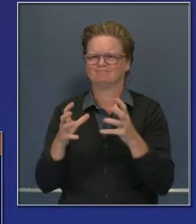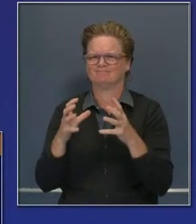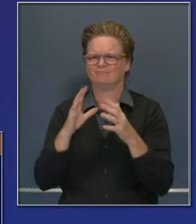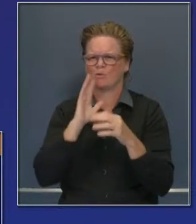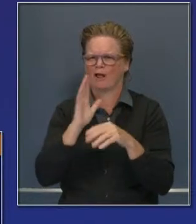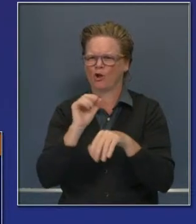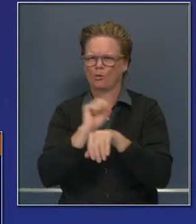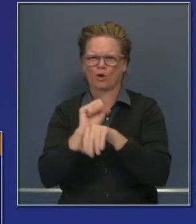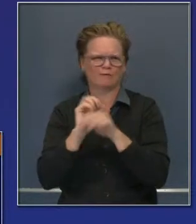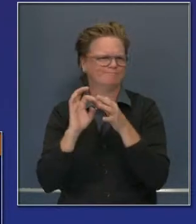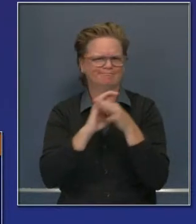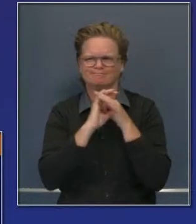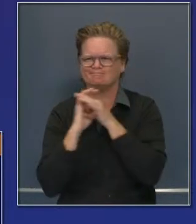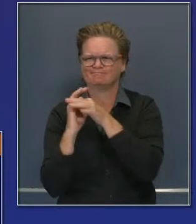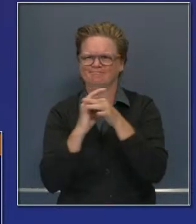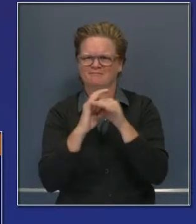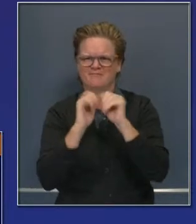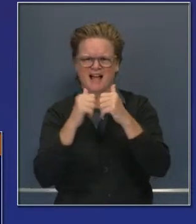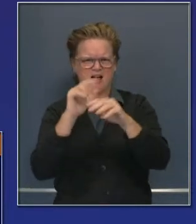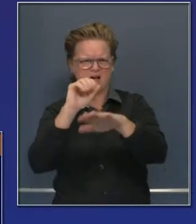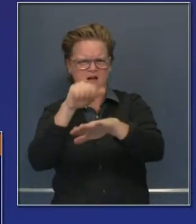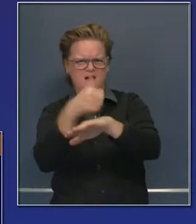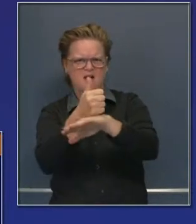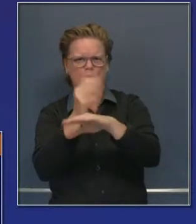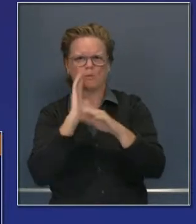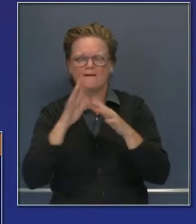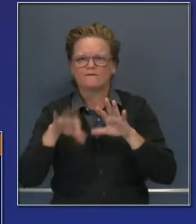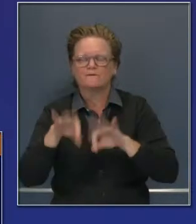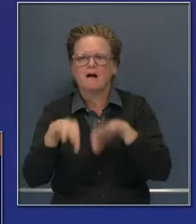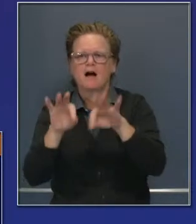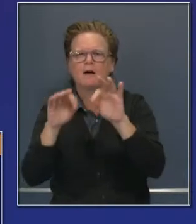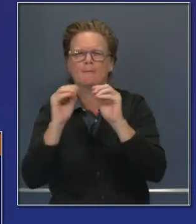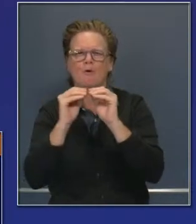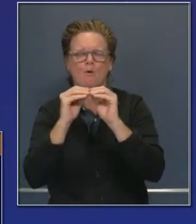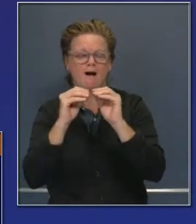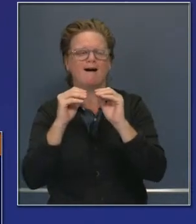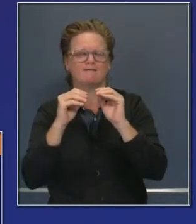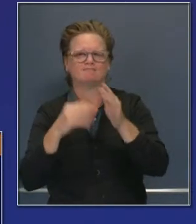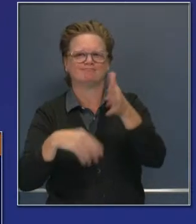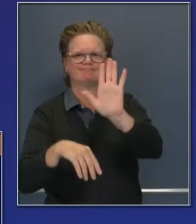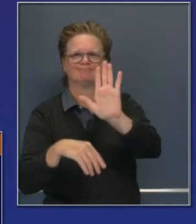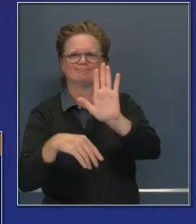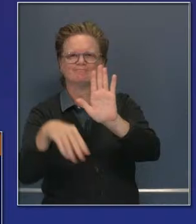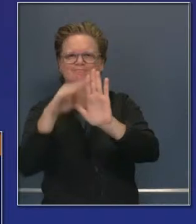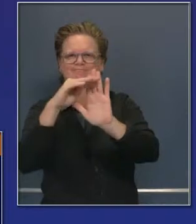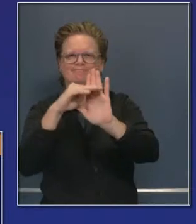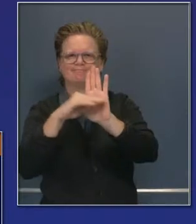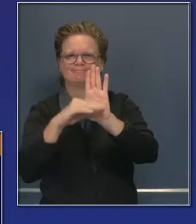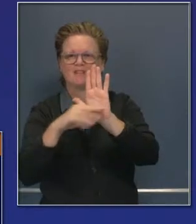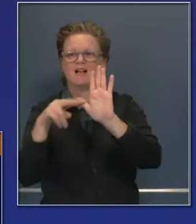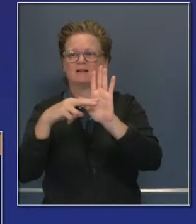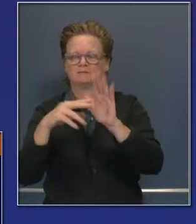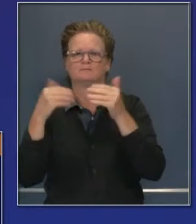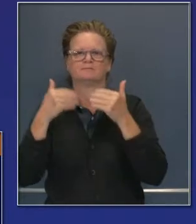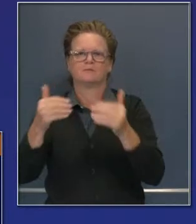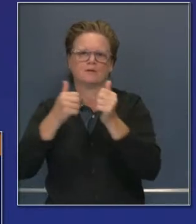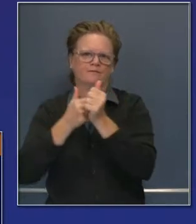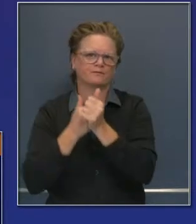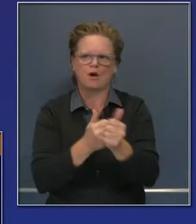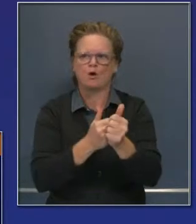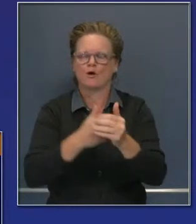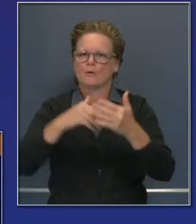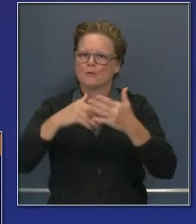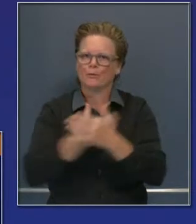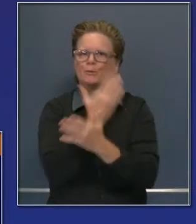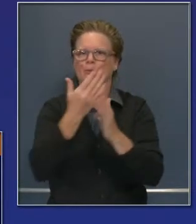series of recommendations that already we have put into place. I mentioned last week that we anticipated